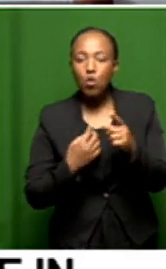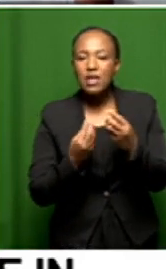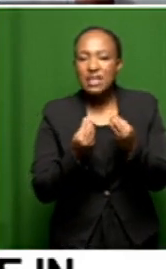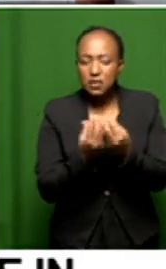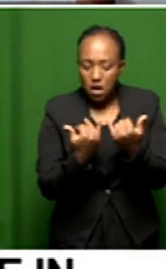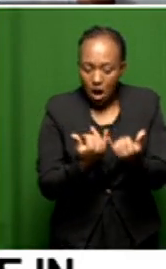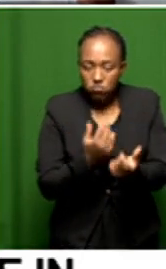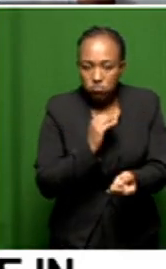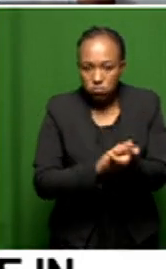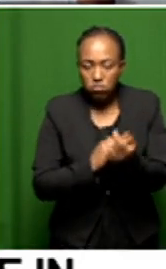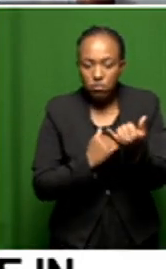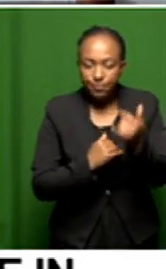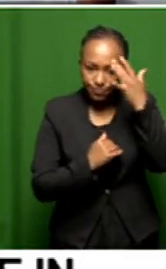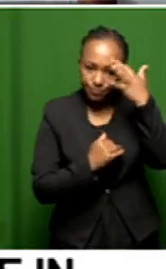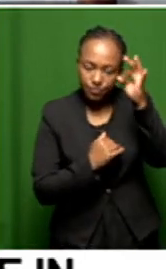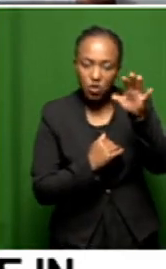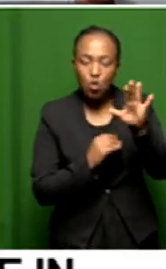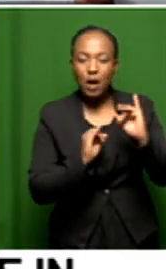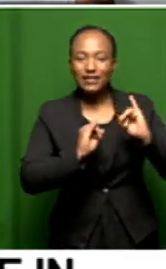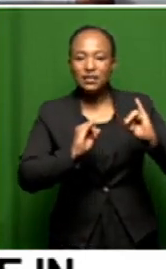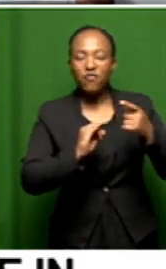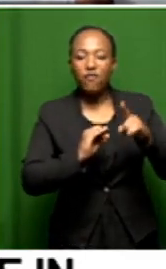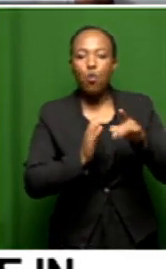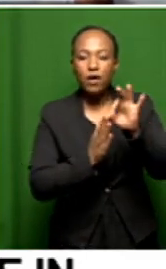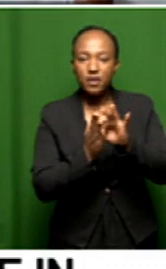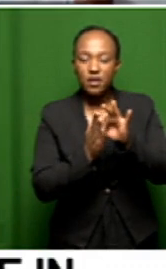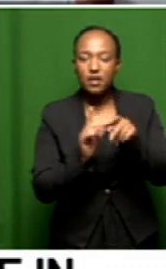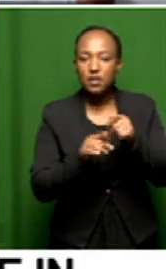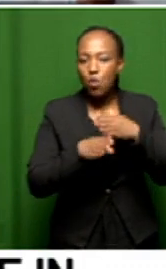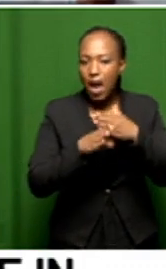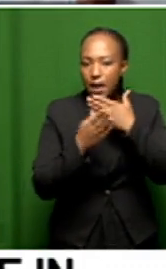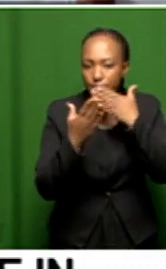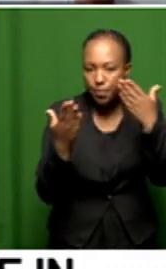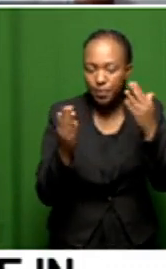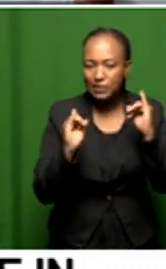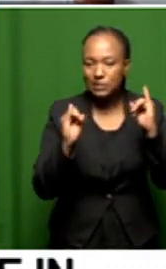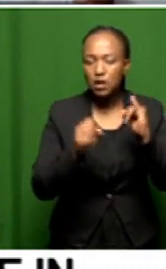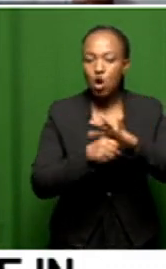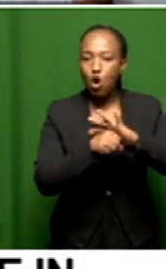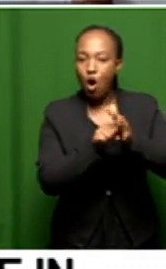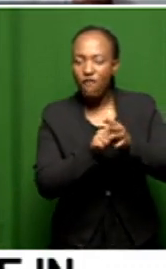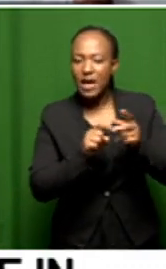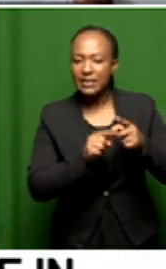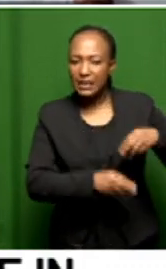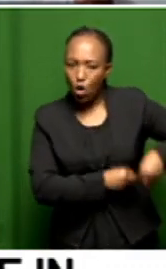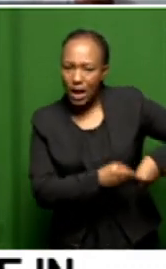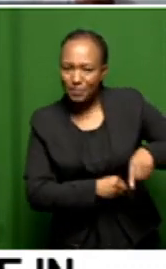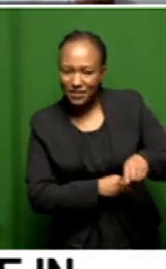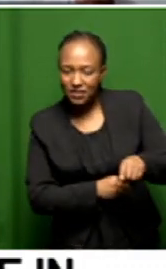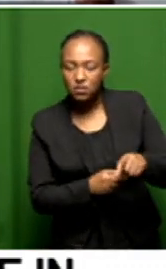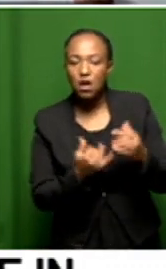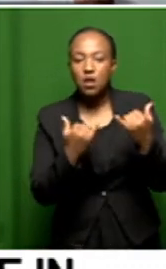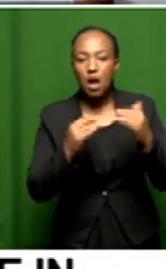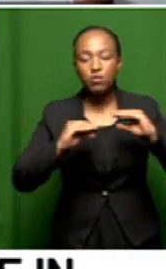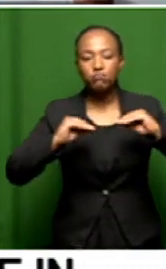issues on the ground, the state of local government crisis in the context of these elections, unemployment crisis, COVID-19, corruption, and so forth. So it's really an